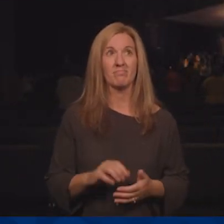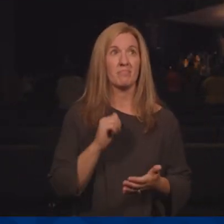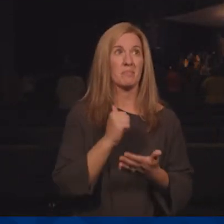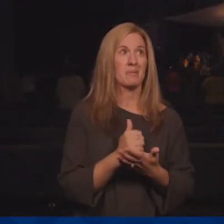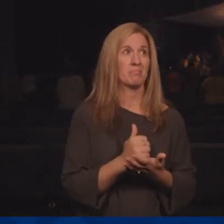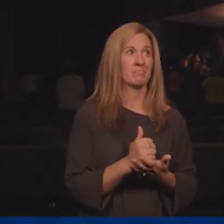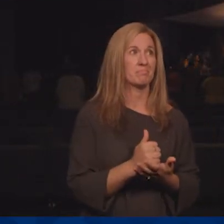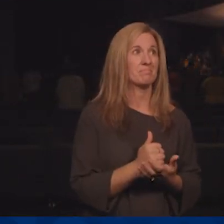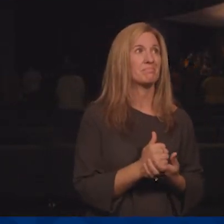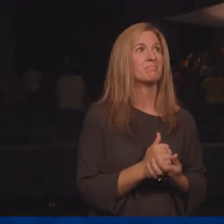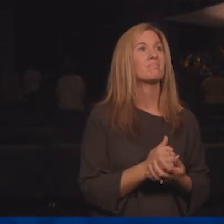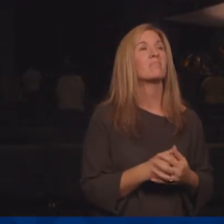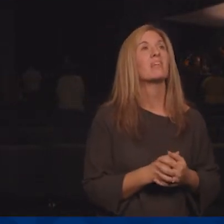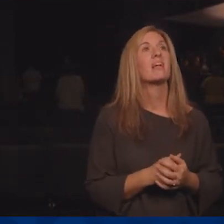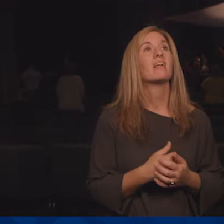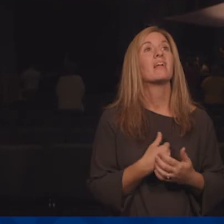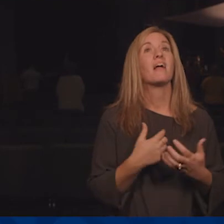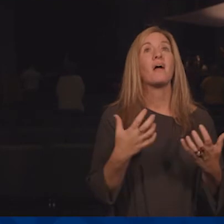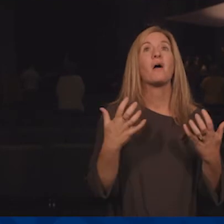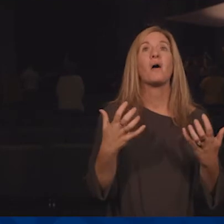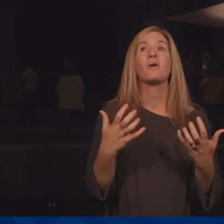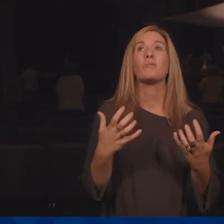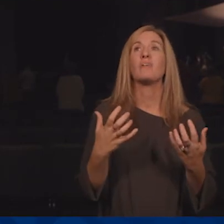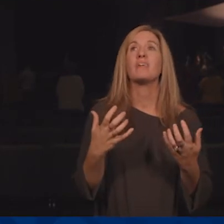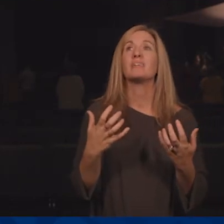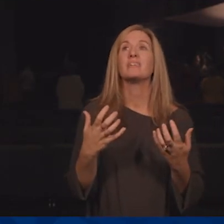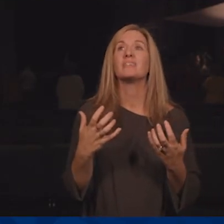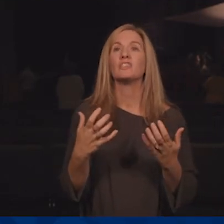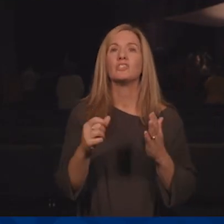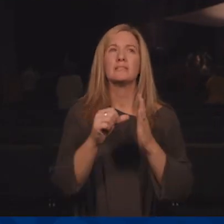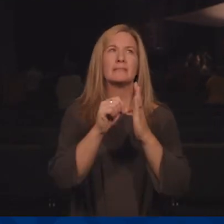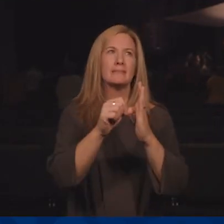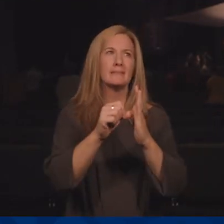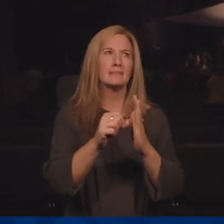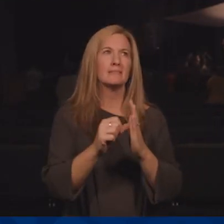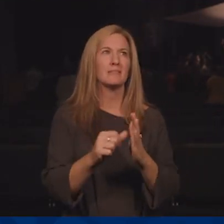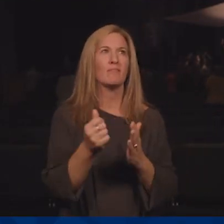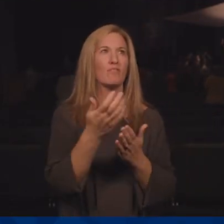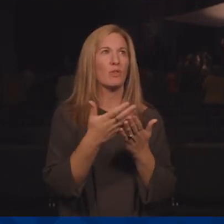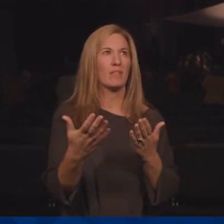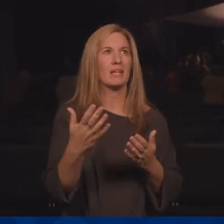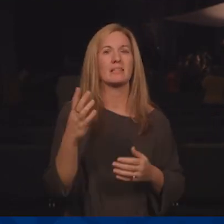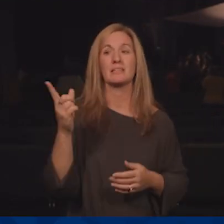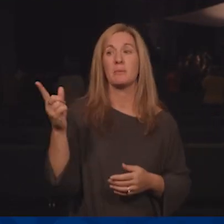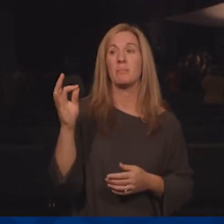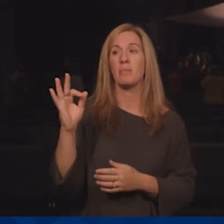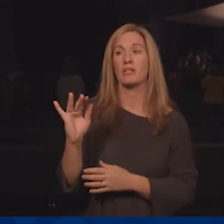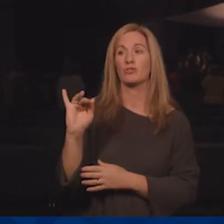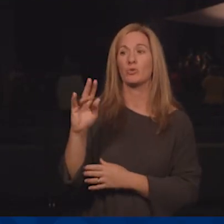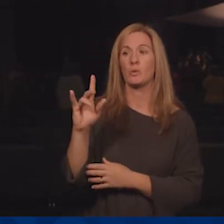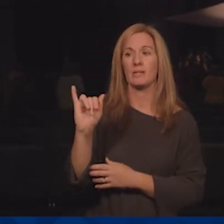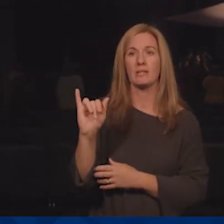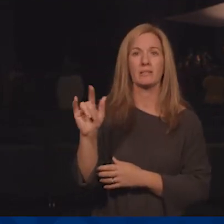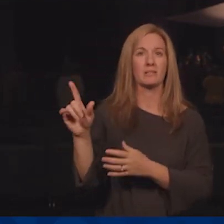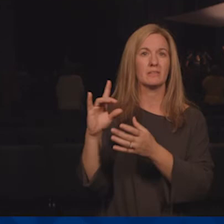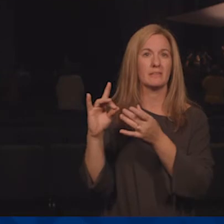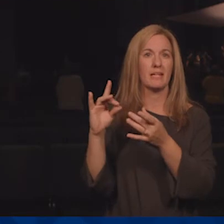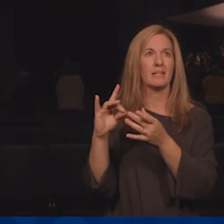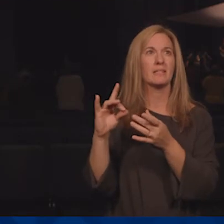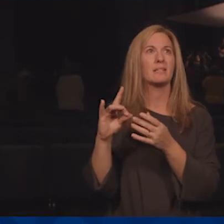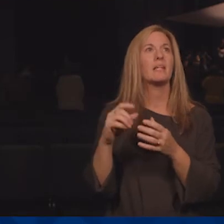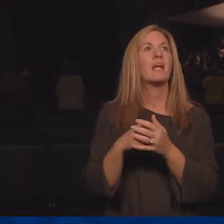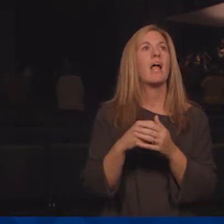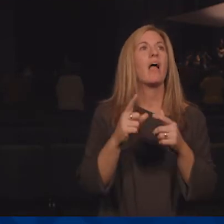Amen. I want to just give you, underline a couple of things that Pastor Julia said with a few details, and then I'm gonna pray a